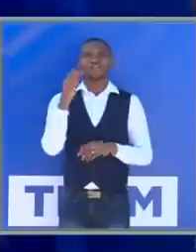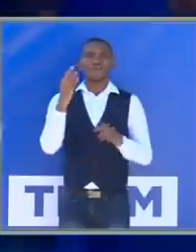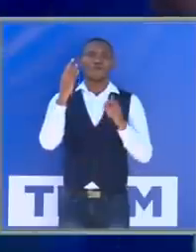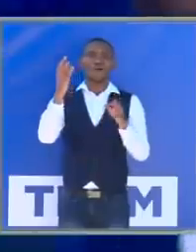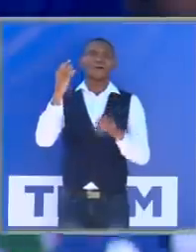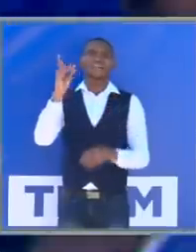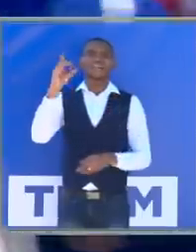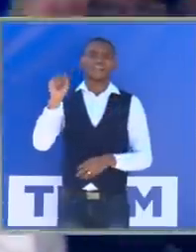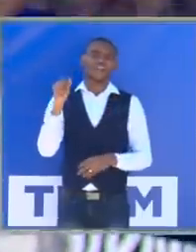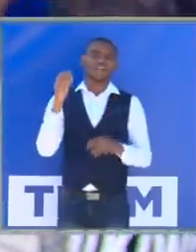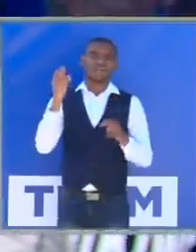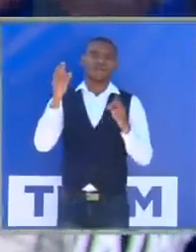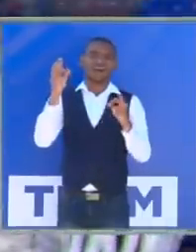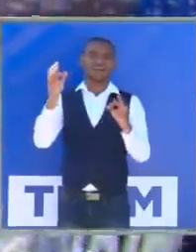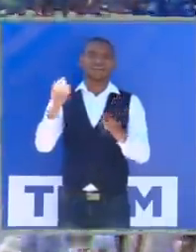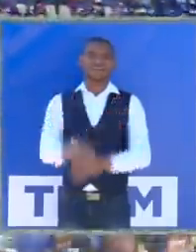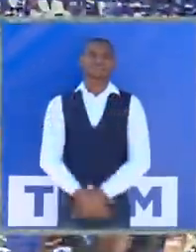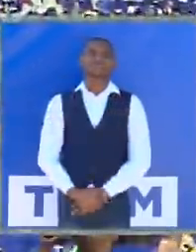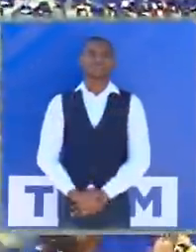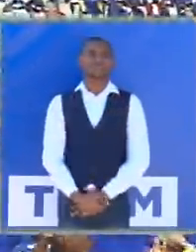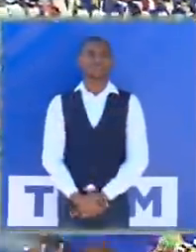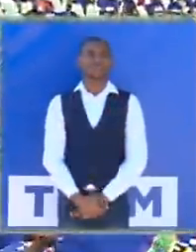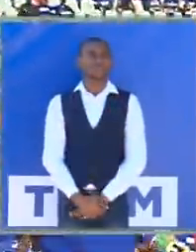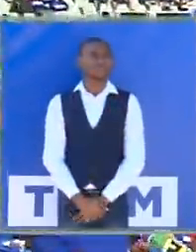DA, forward.